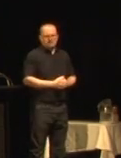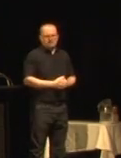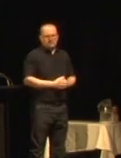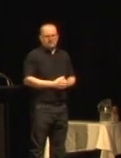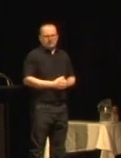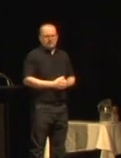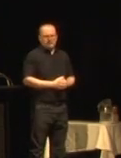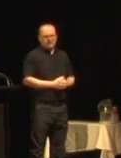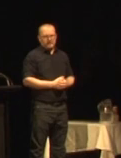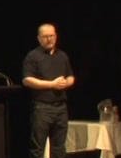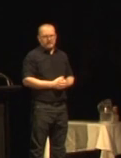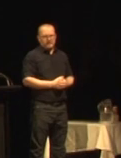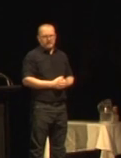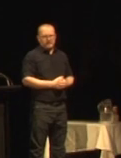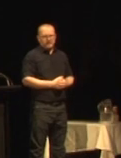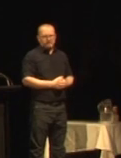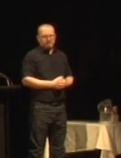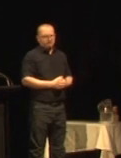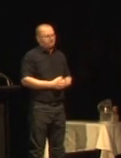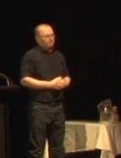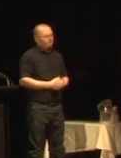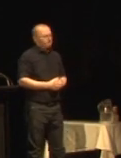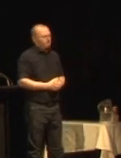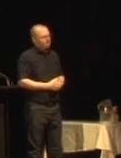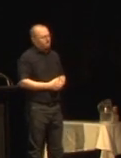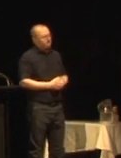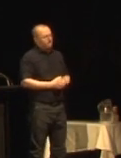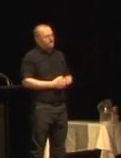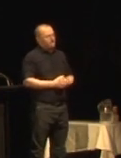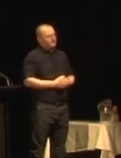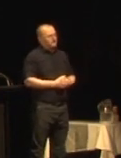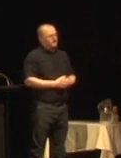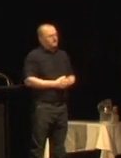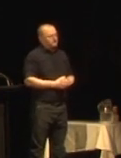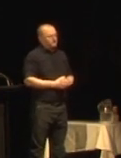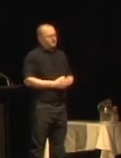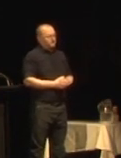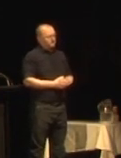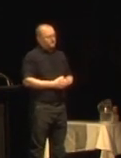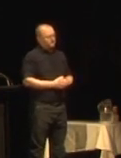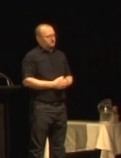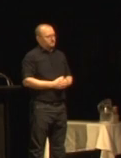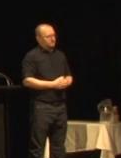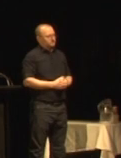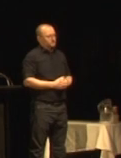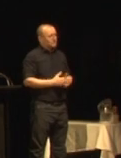Cultural organizations, and I'm using secret finger quotes here, cultural organizations,